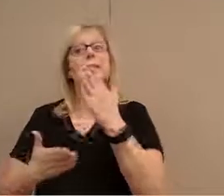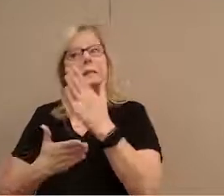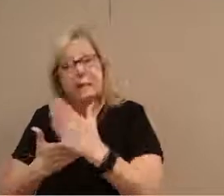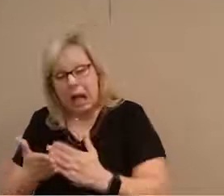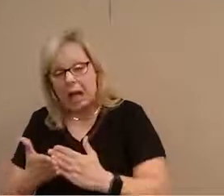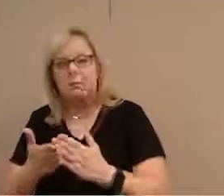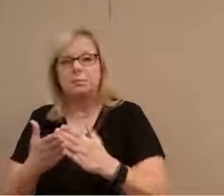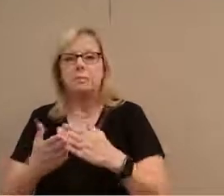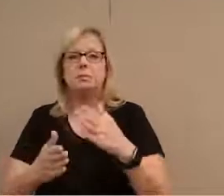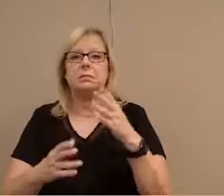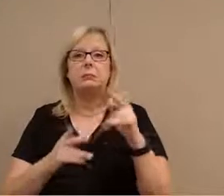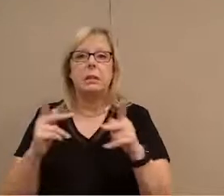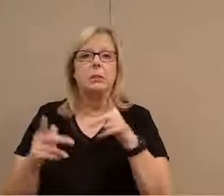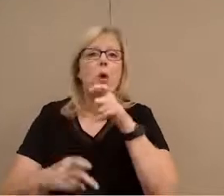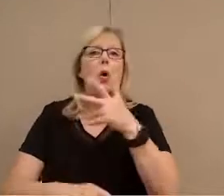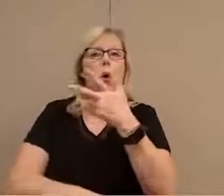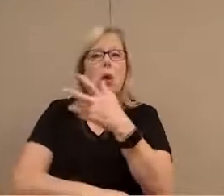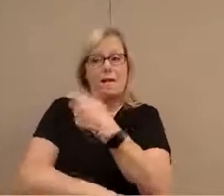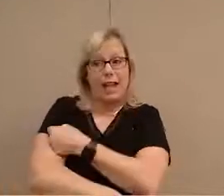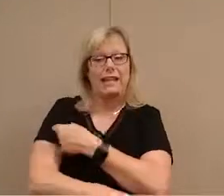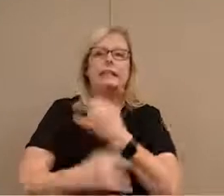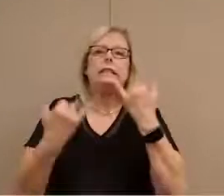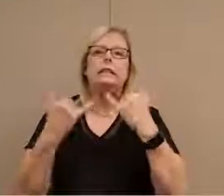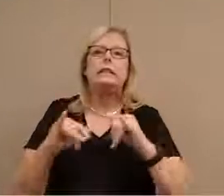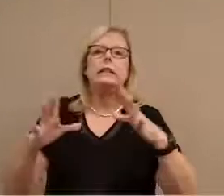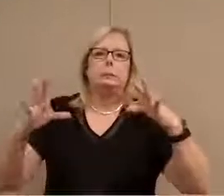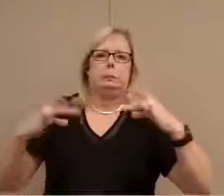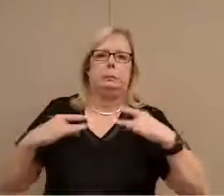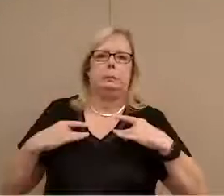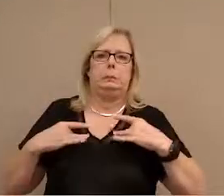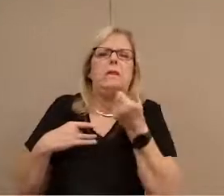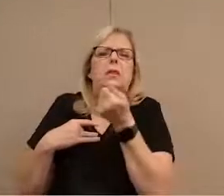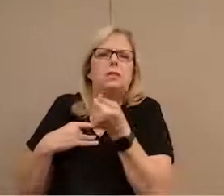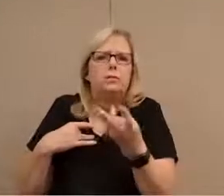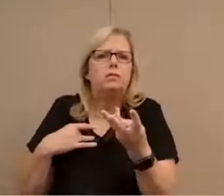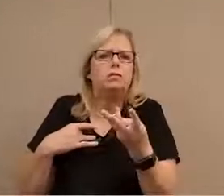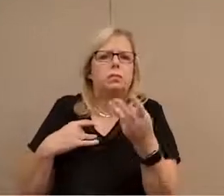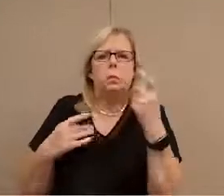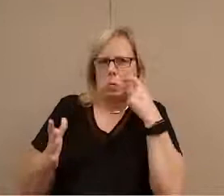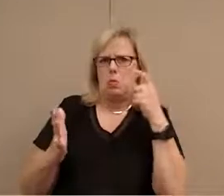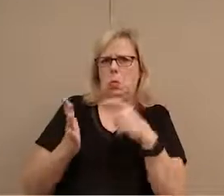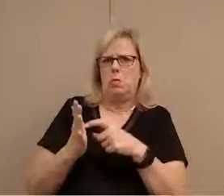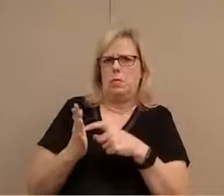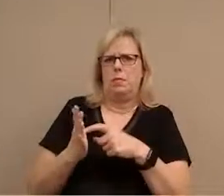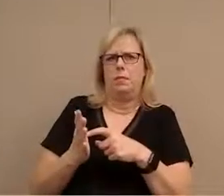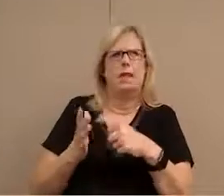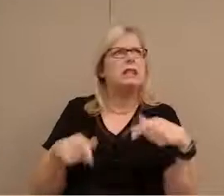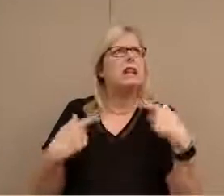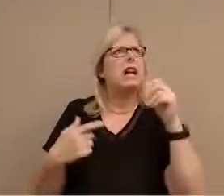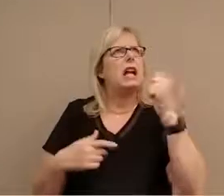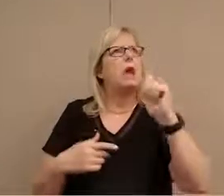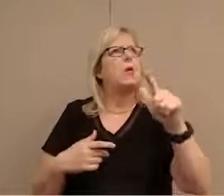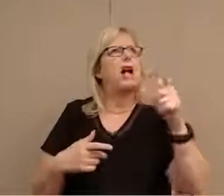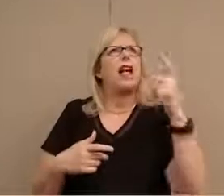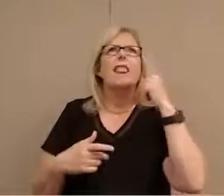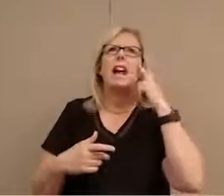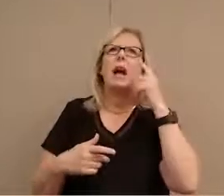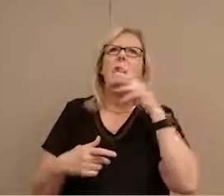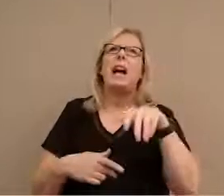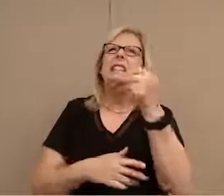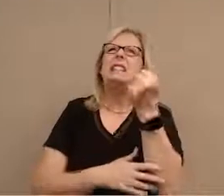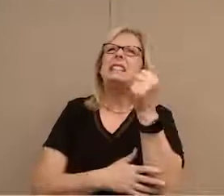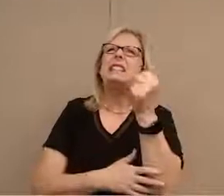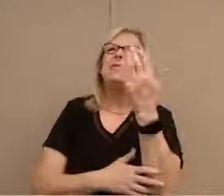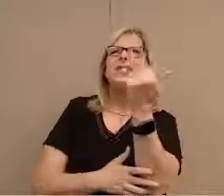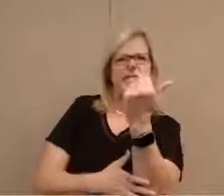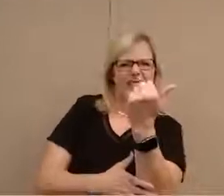cases of breakthrough infections, and I have, since April to now, I have seen about 16 or